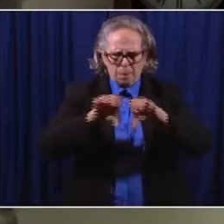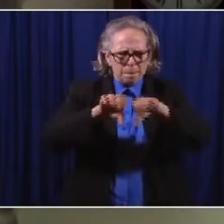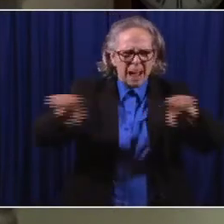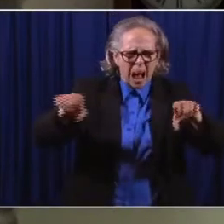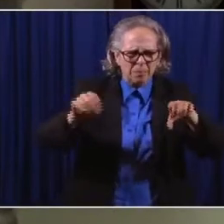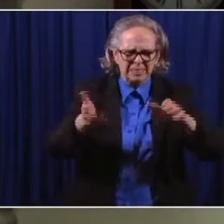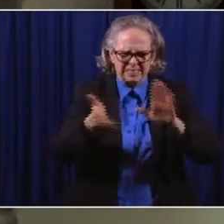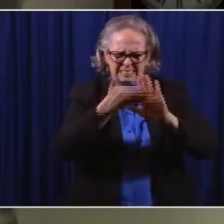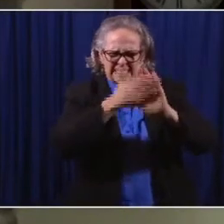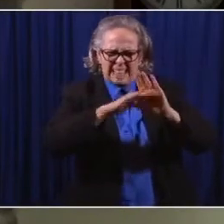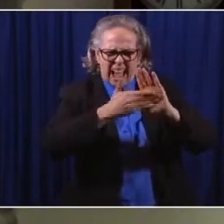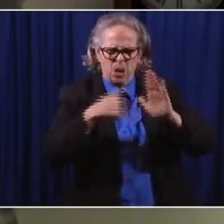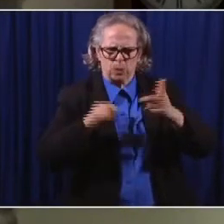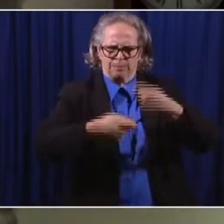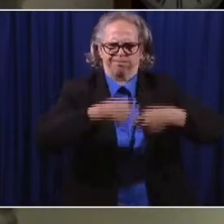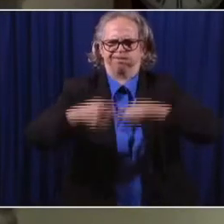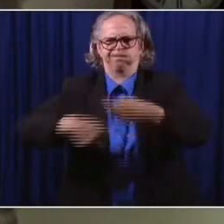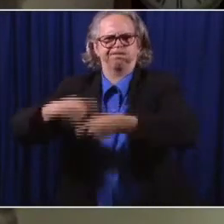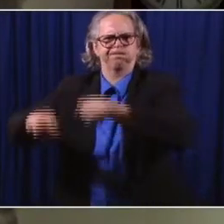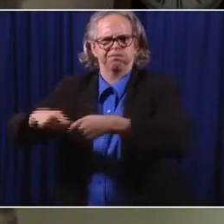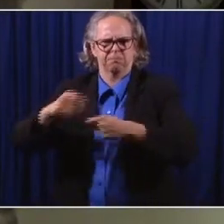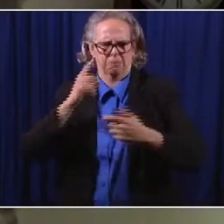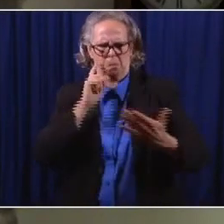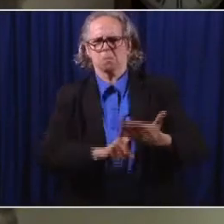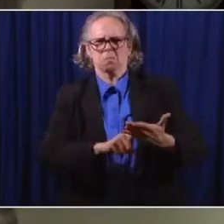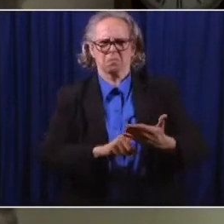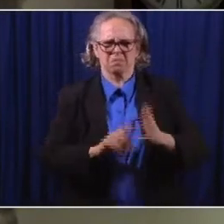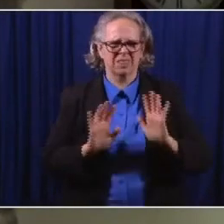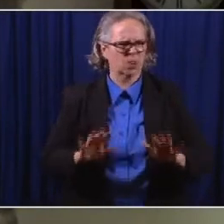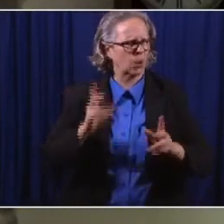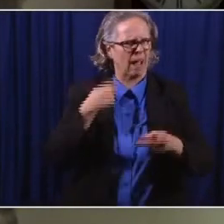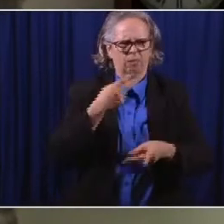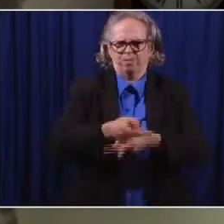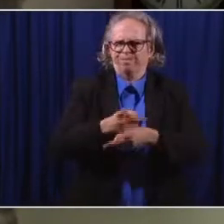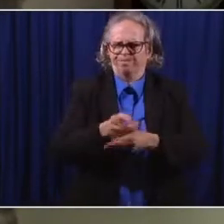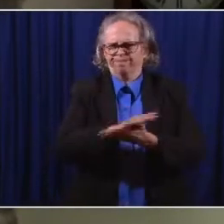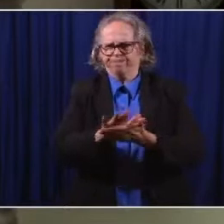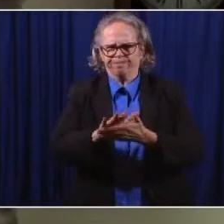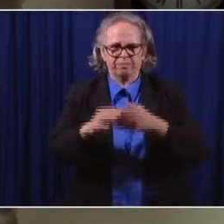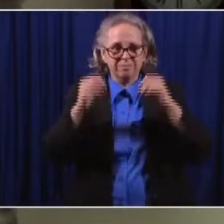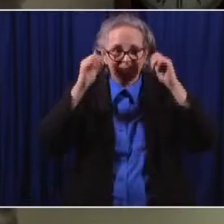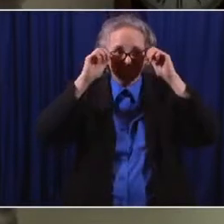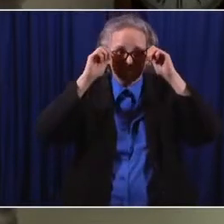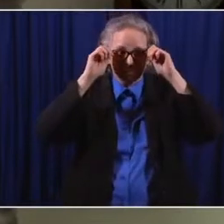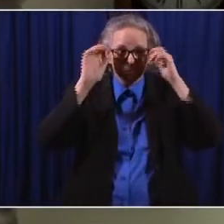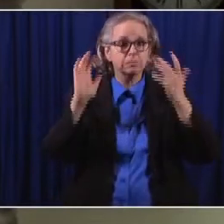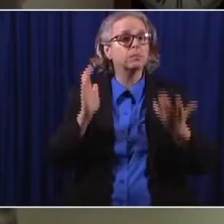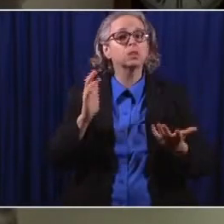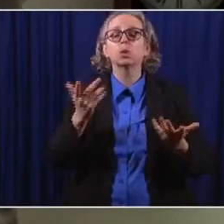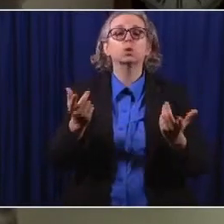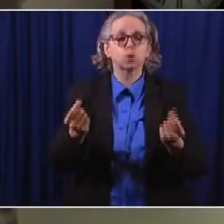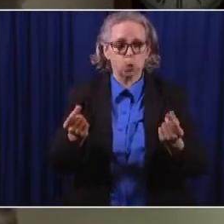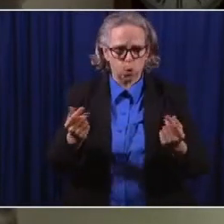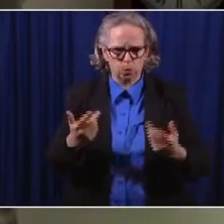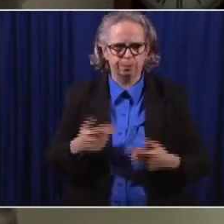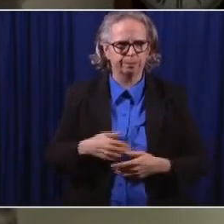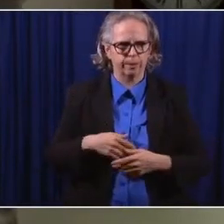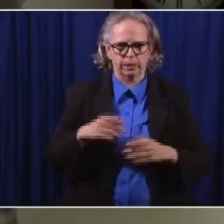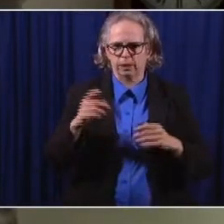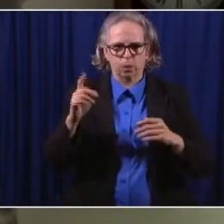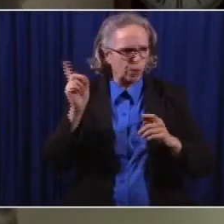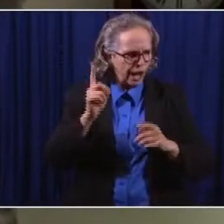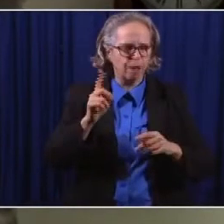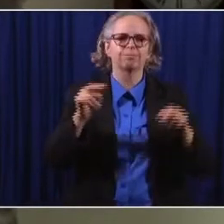so we're targeting those that are going into child care facilities. So